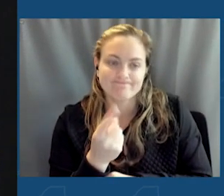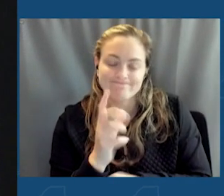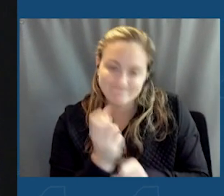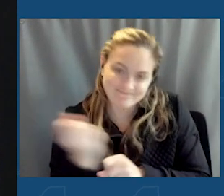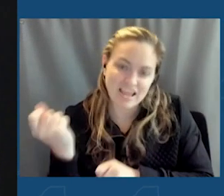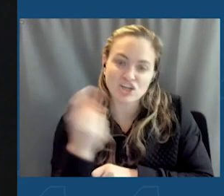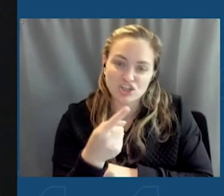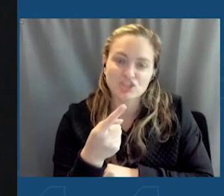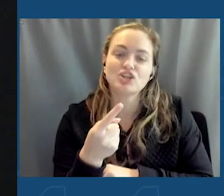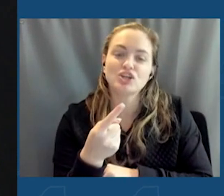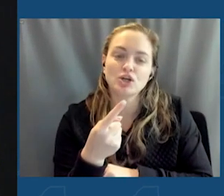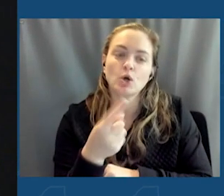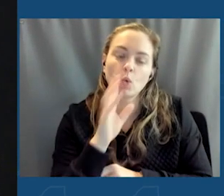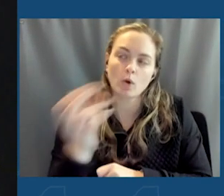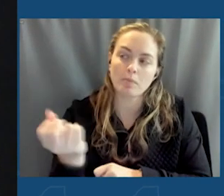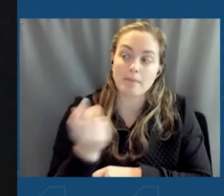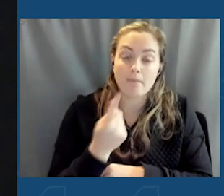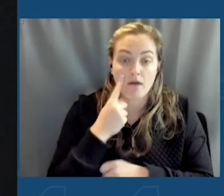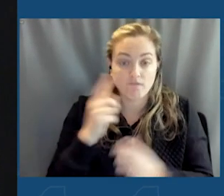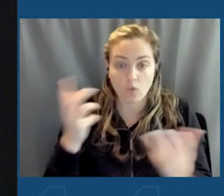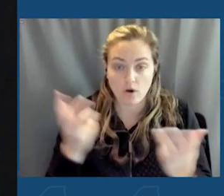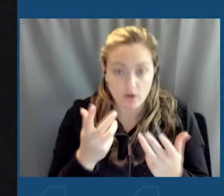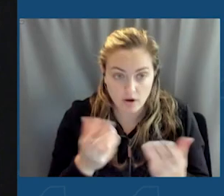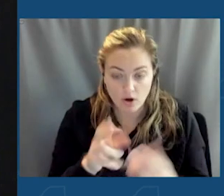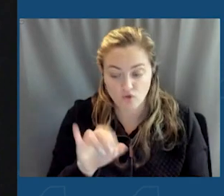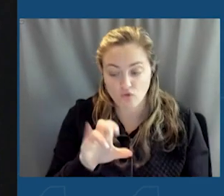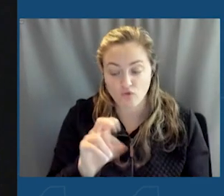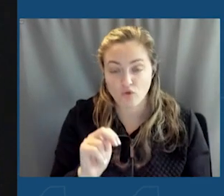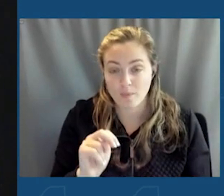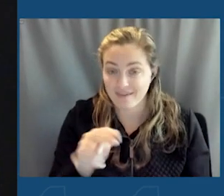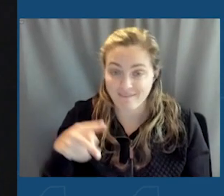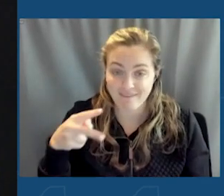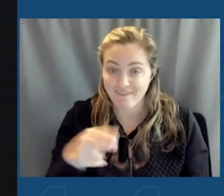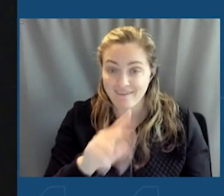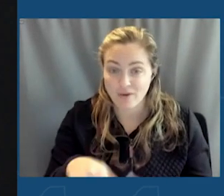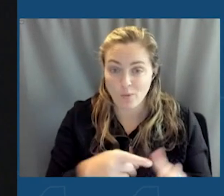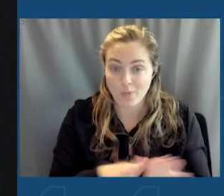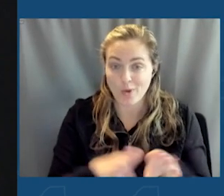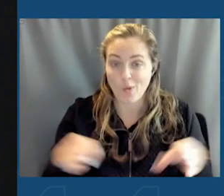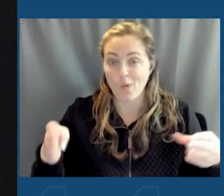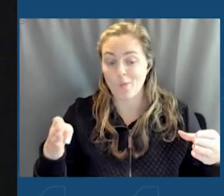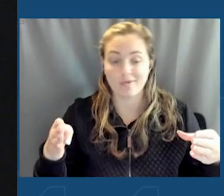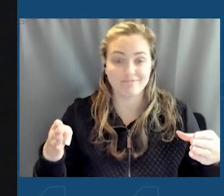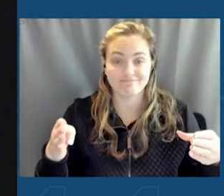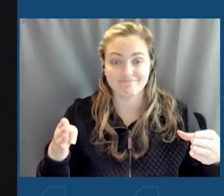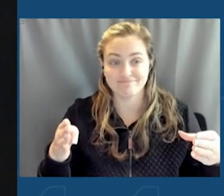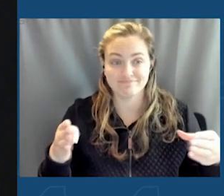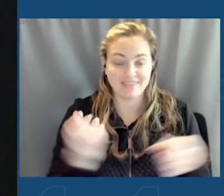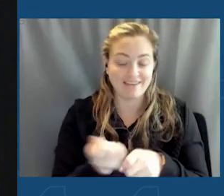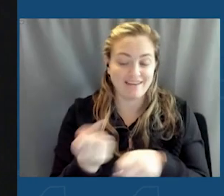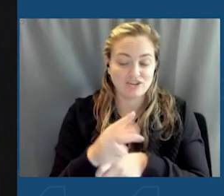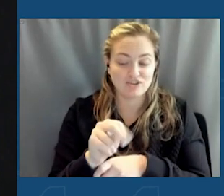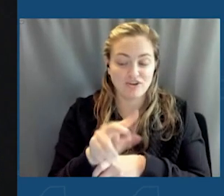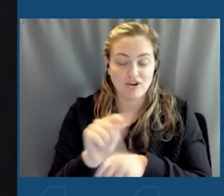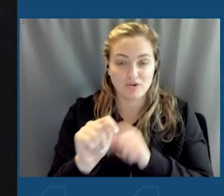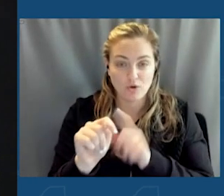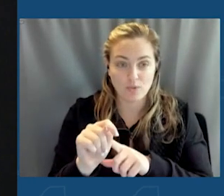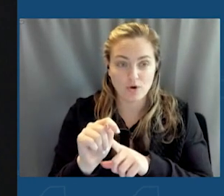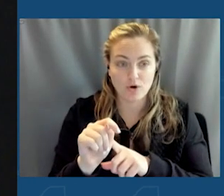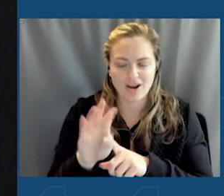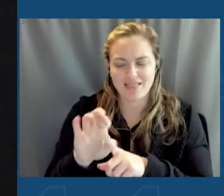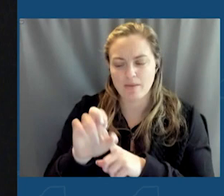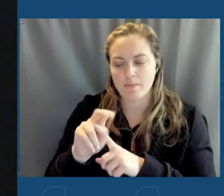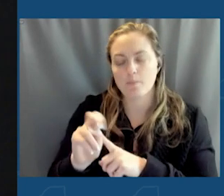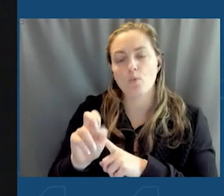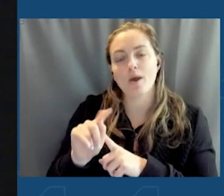we'll all be back for the ribbon cutting when we open next October. The training center will be housed in the future Brentwood Community